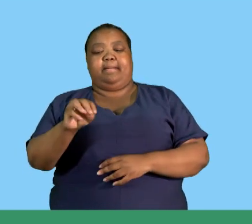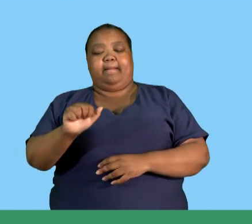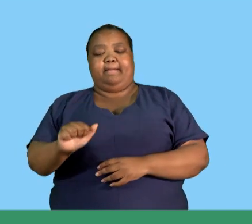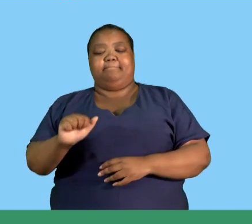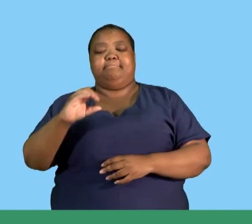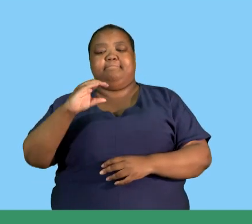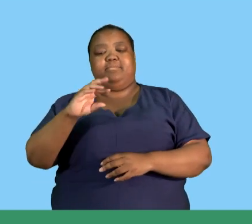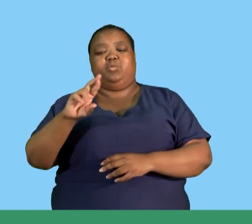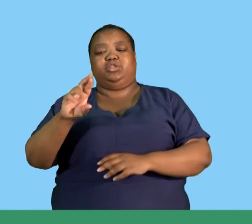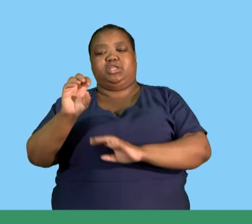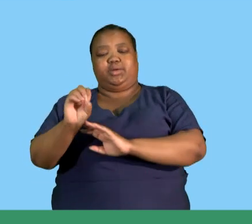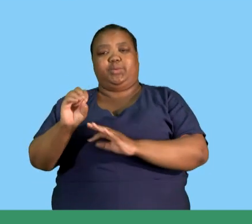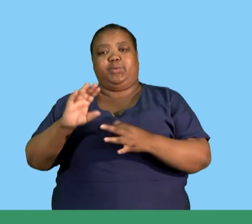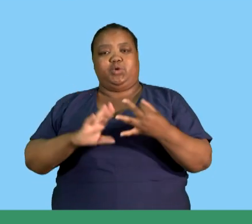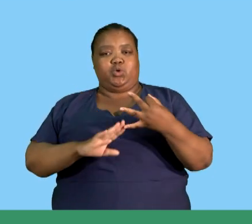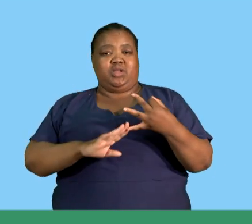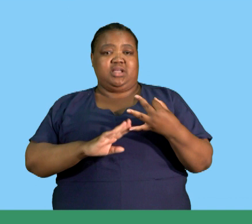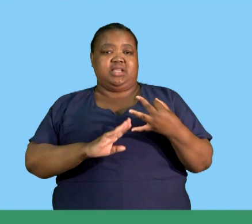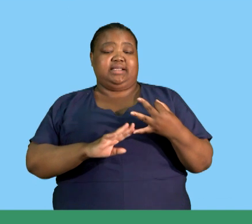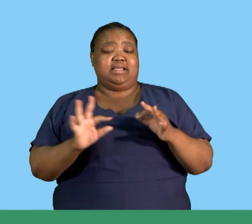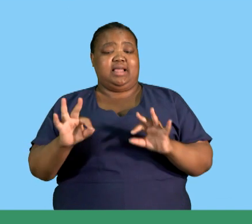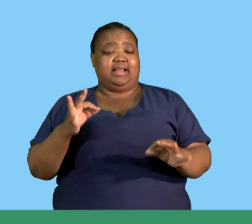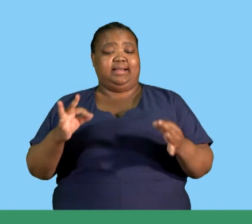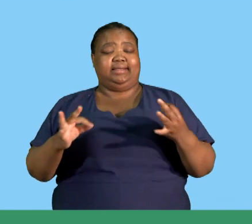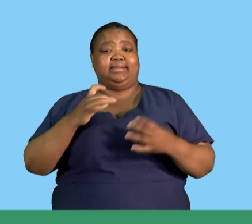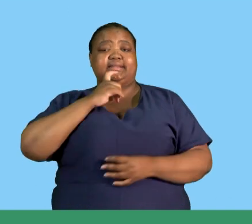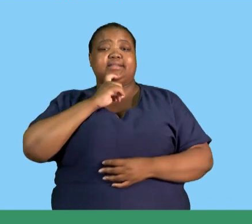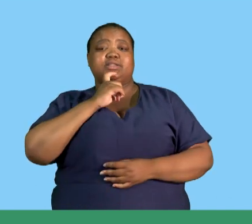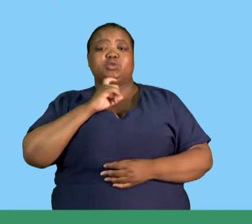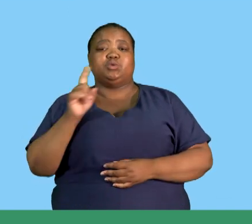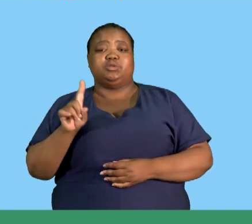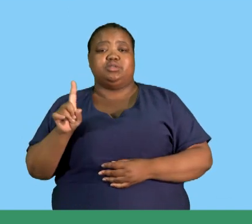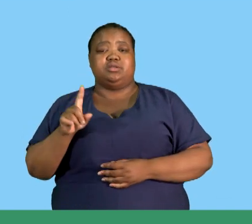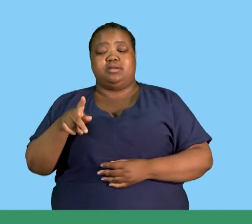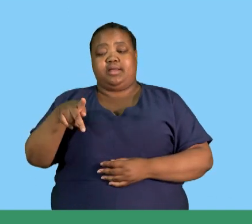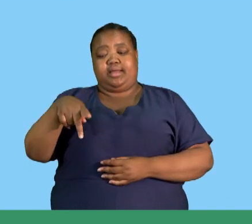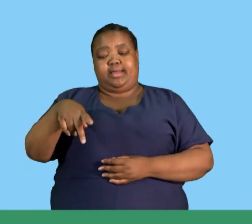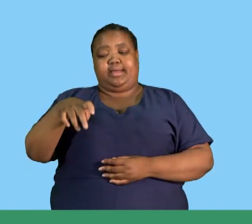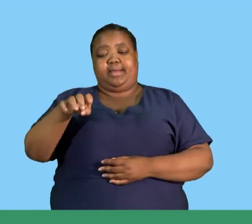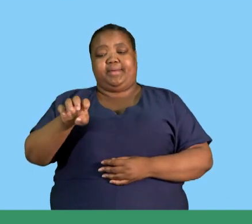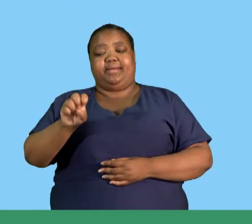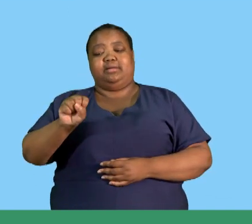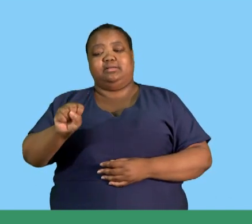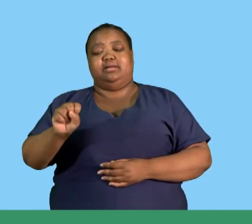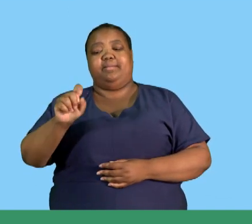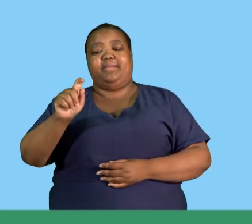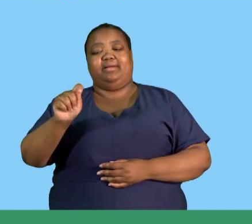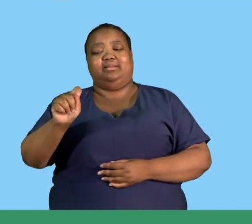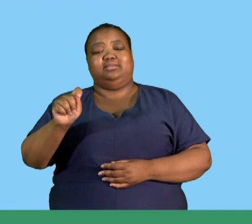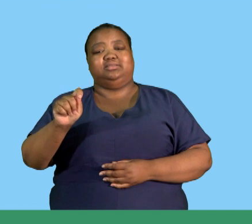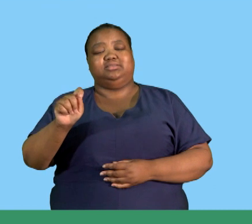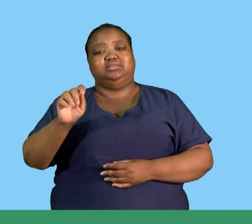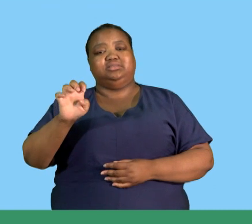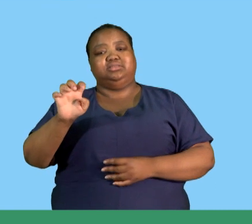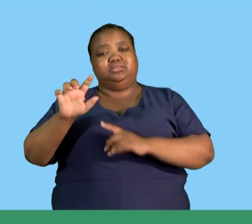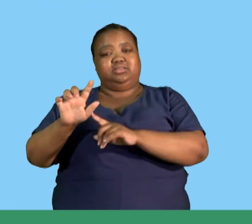is macro, MACRO. So what are we using to analyze our business? We are using PESTEL. Don't forget, this is an